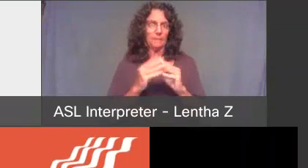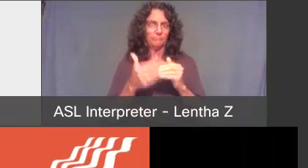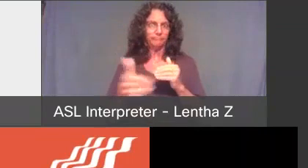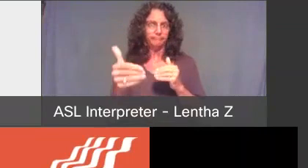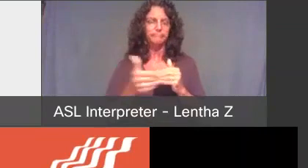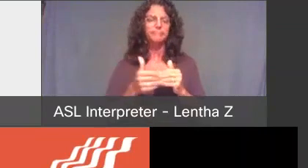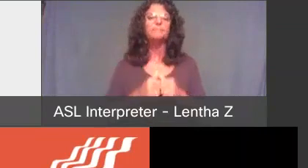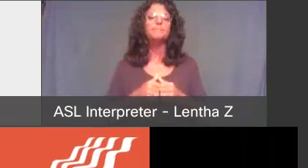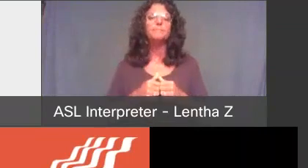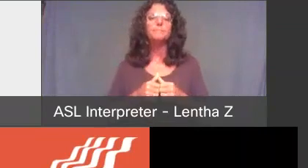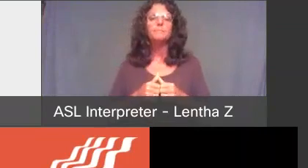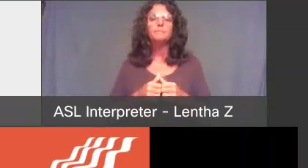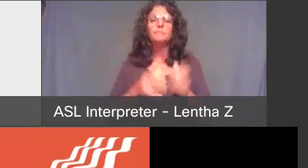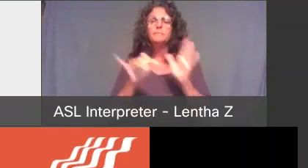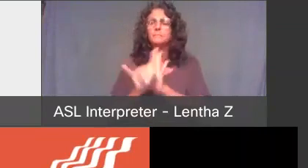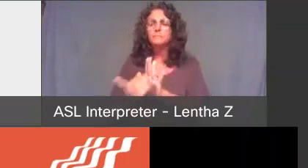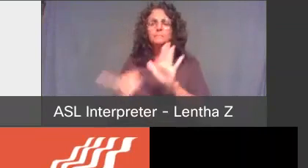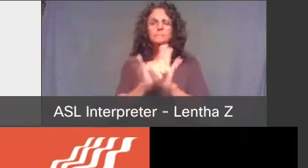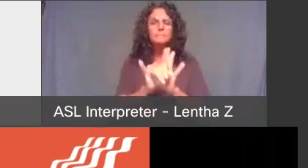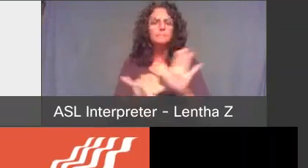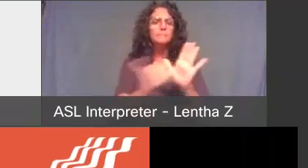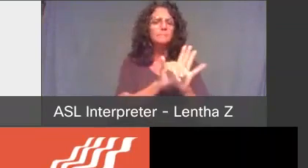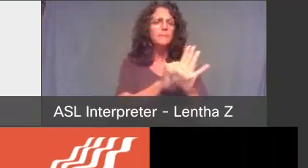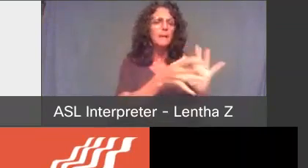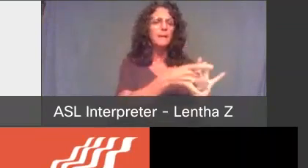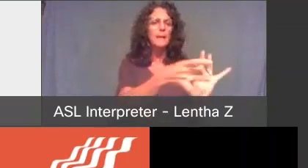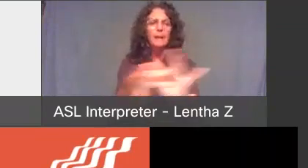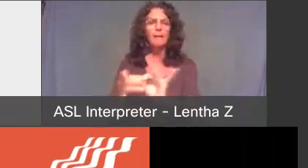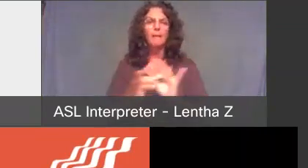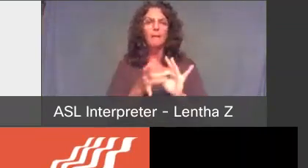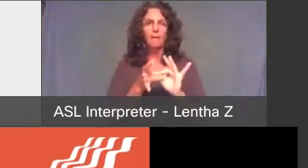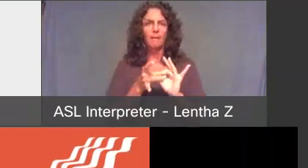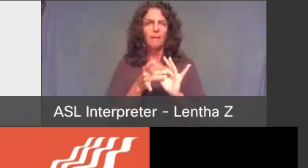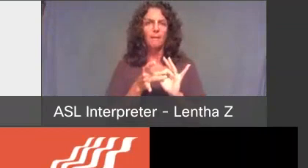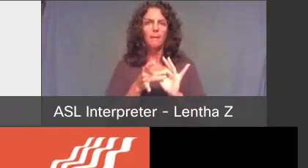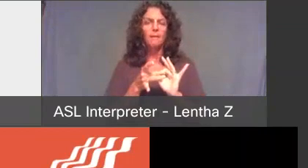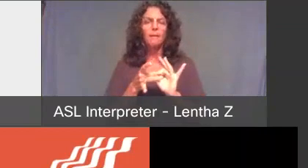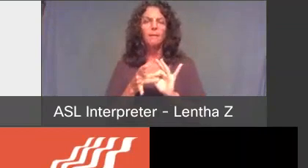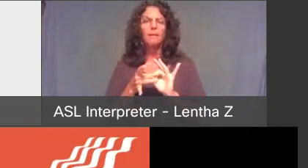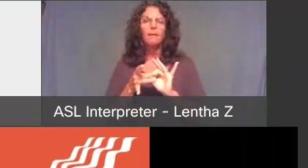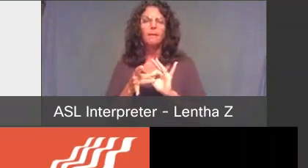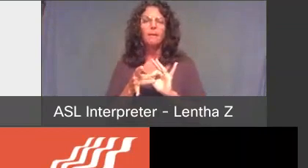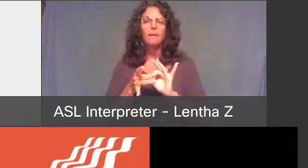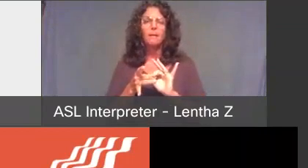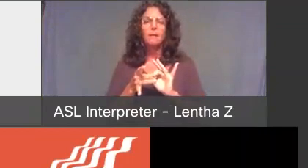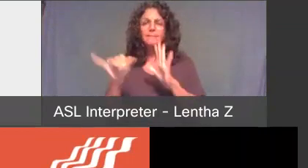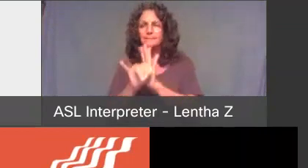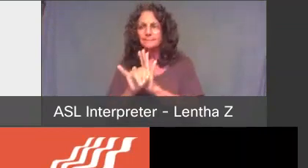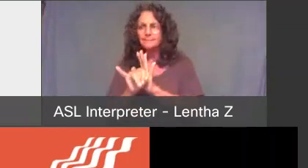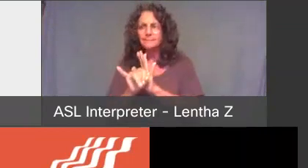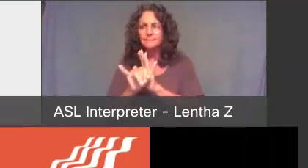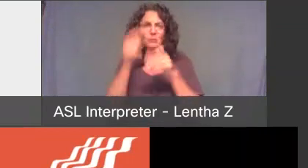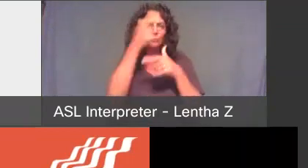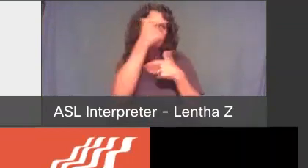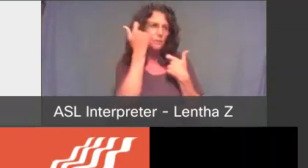that not only are these identities interconnected, but that, like I said, that identity, trauma, and